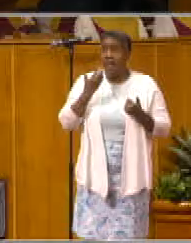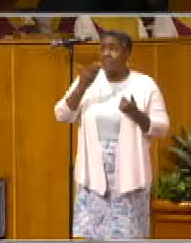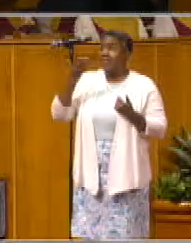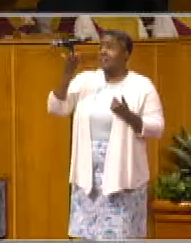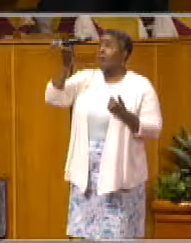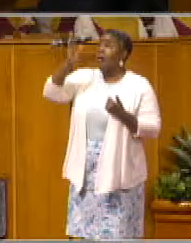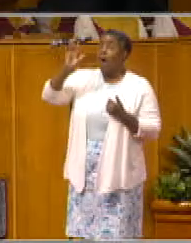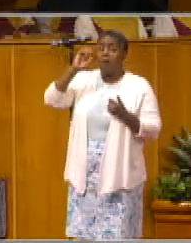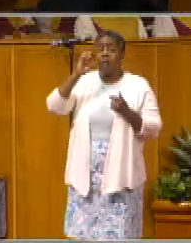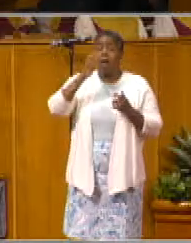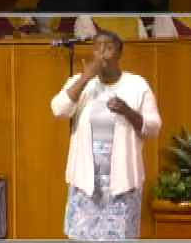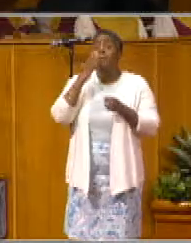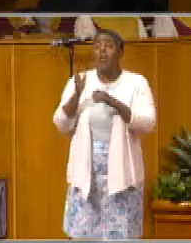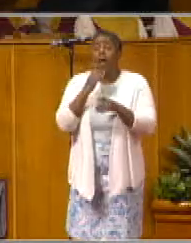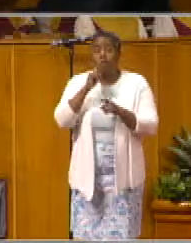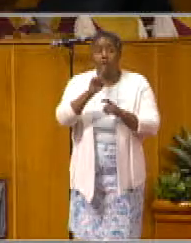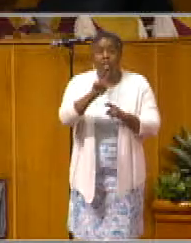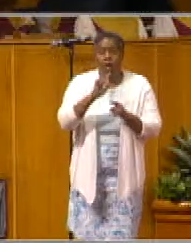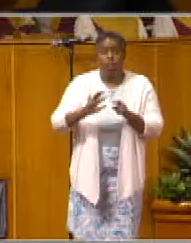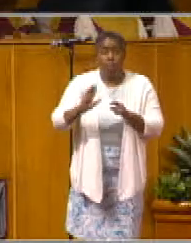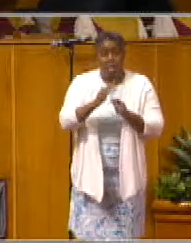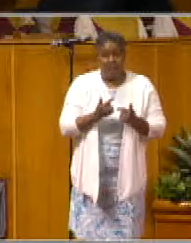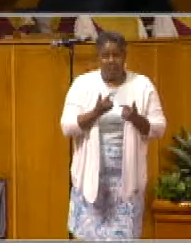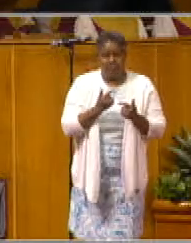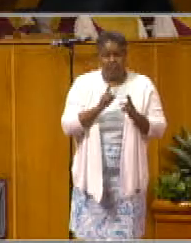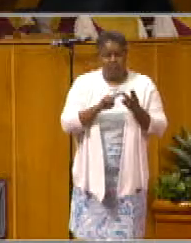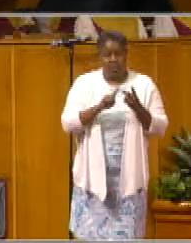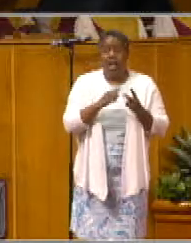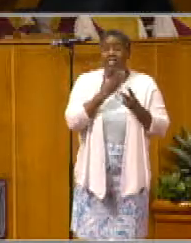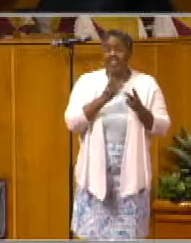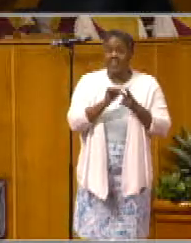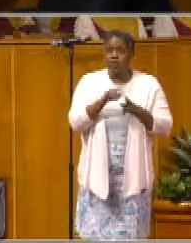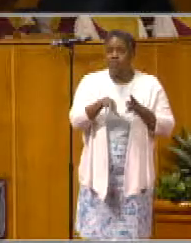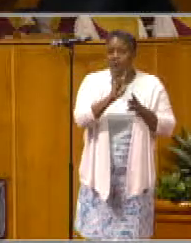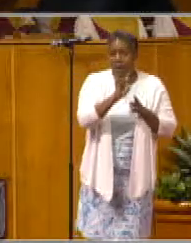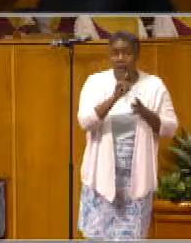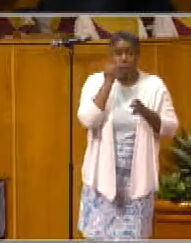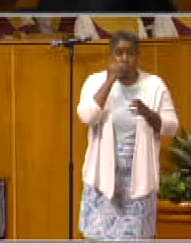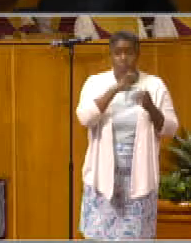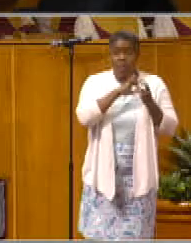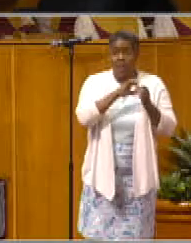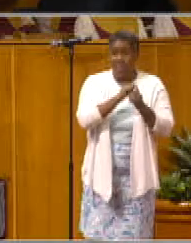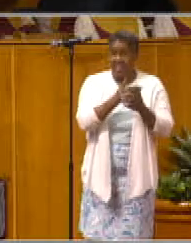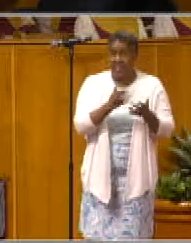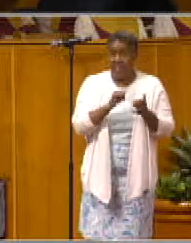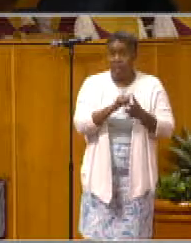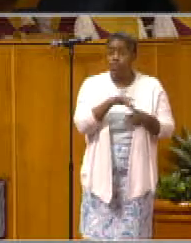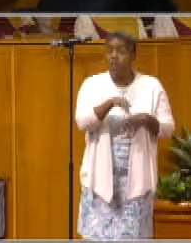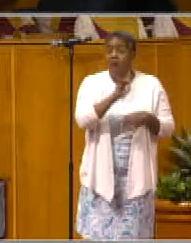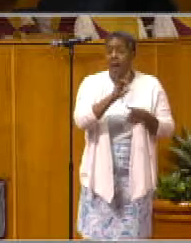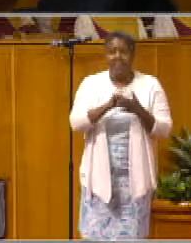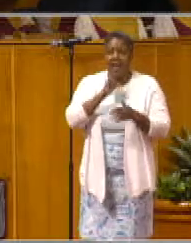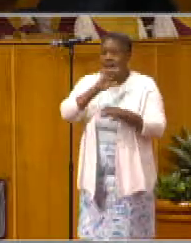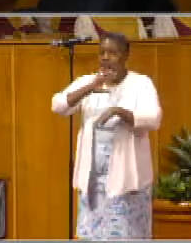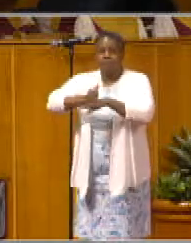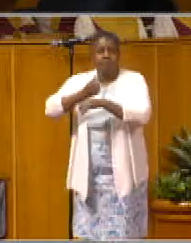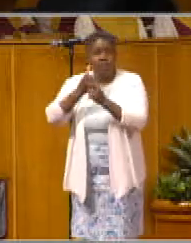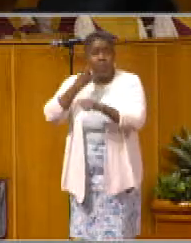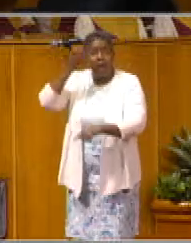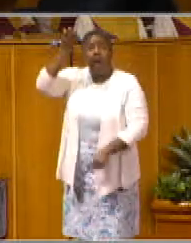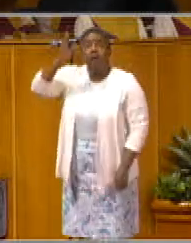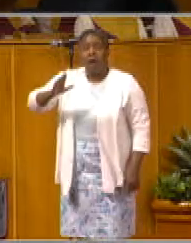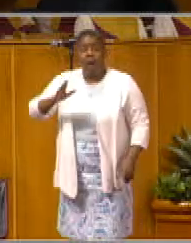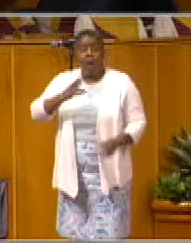ordained and the things you find. And when you connect yourself to stuff you found that was not ordained by God, the